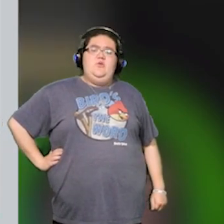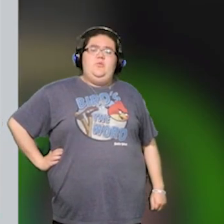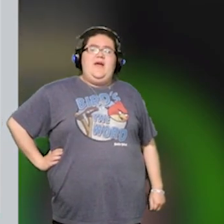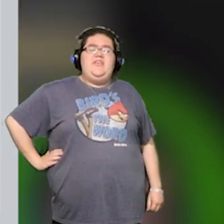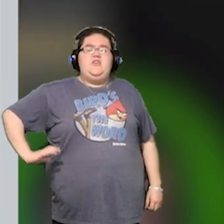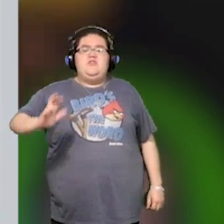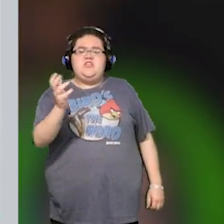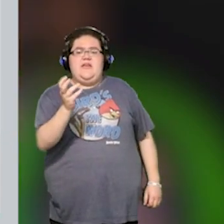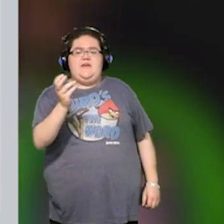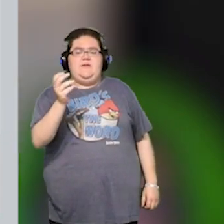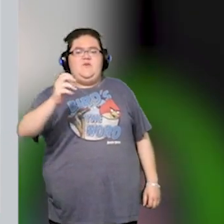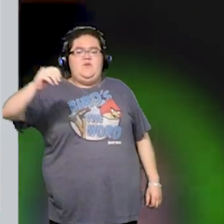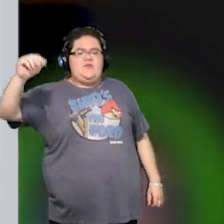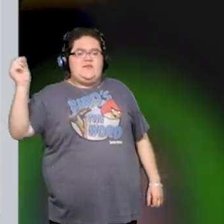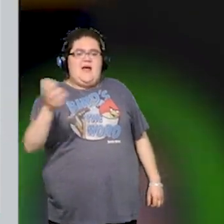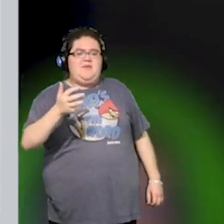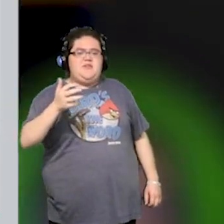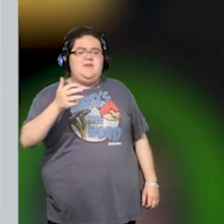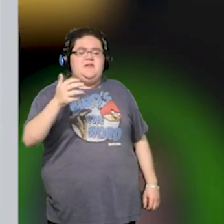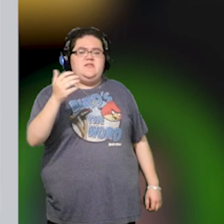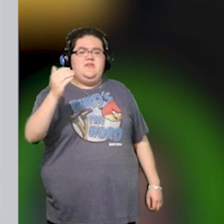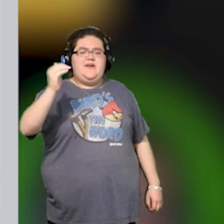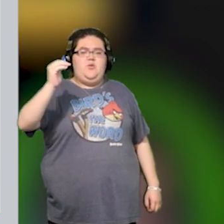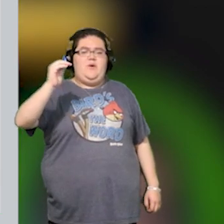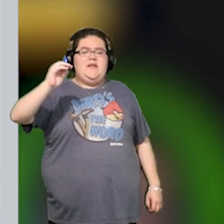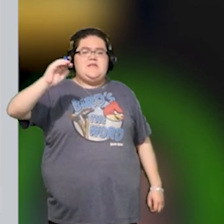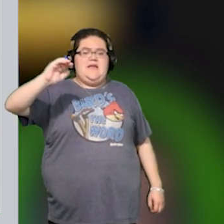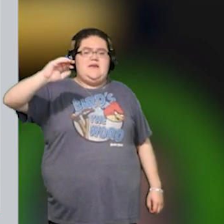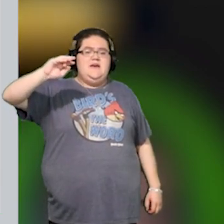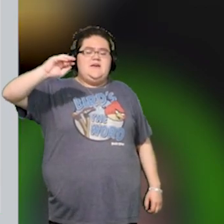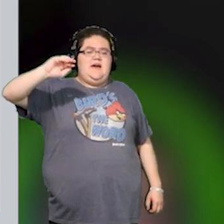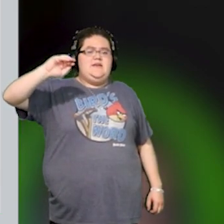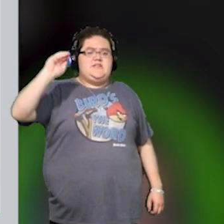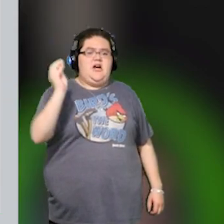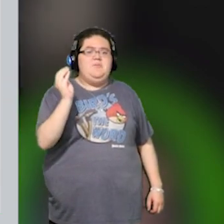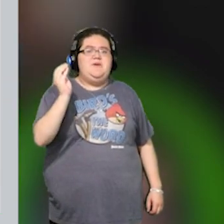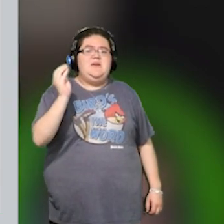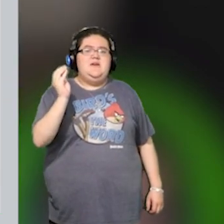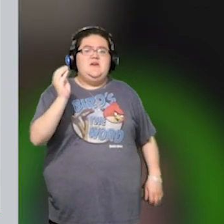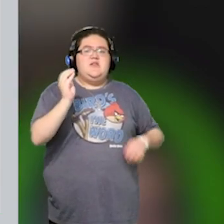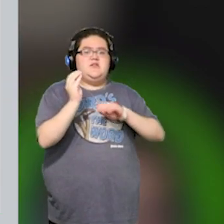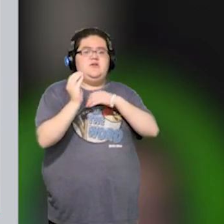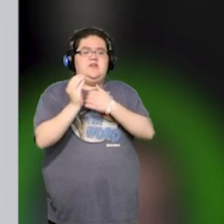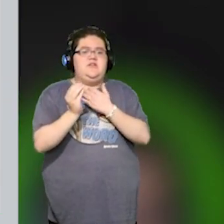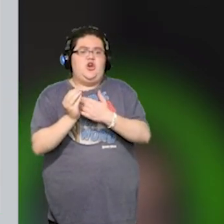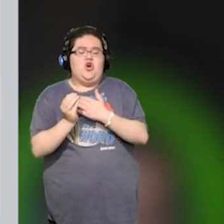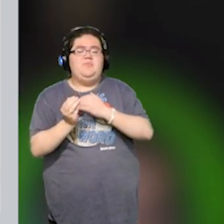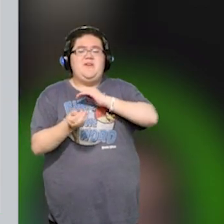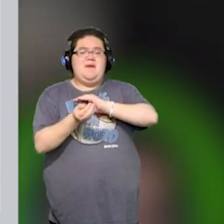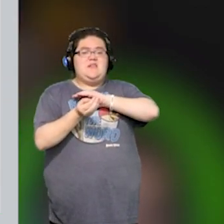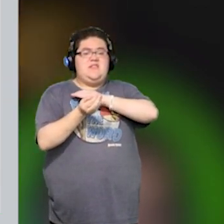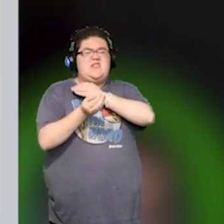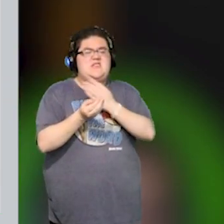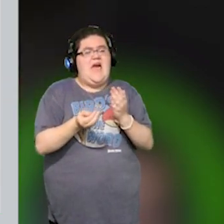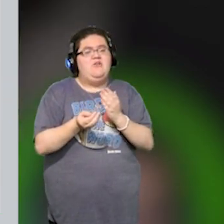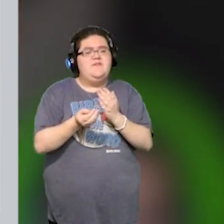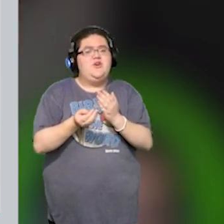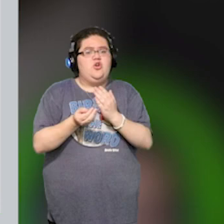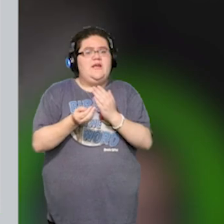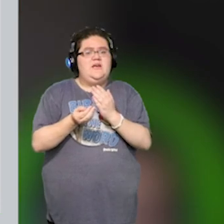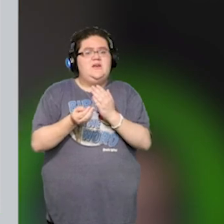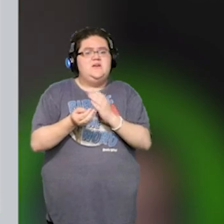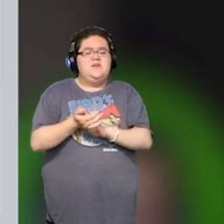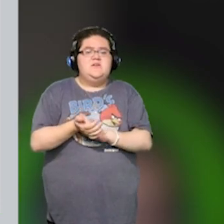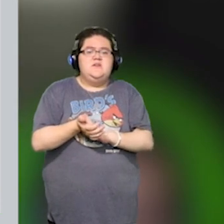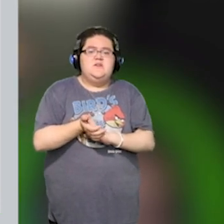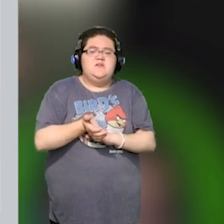Isn't there a way that you can, like, even when you're slapping somebody, isn't there, like, a way to, like, kind of cup it so it doesn't hurt, but it makes the sound of